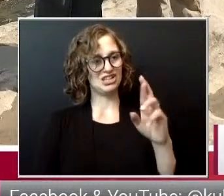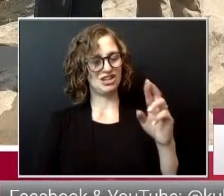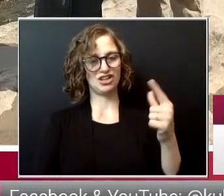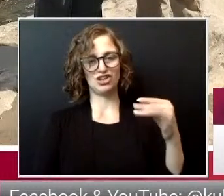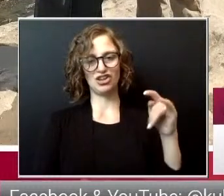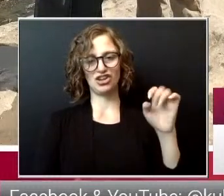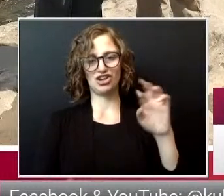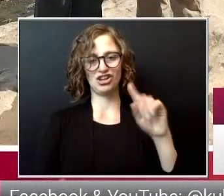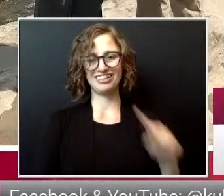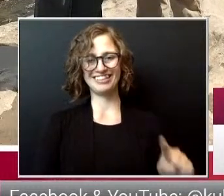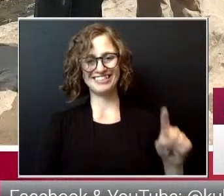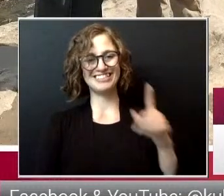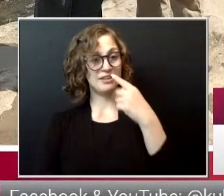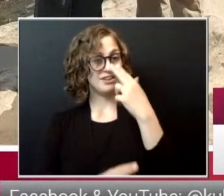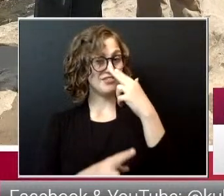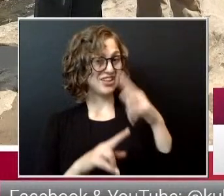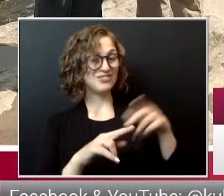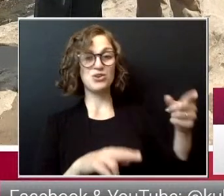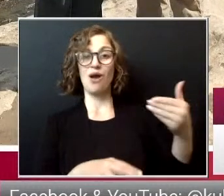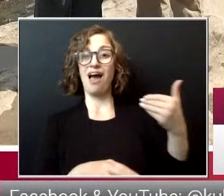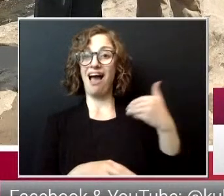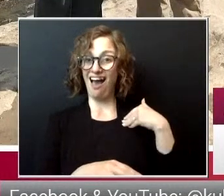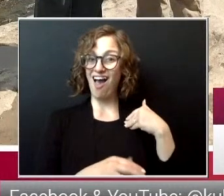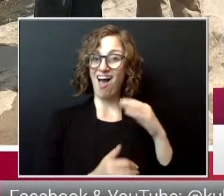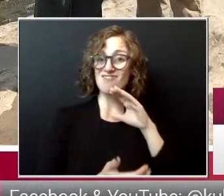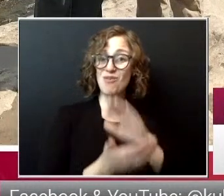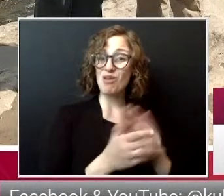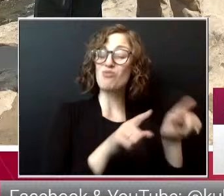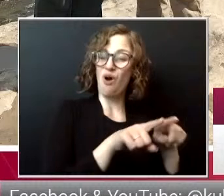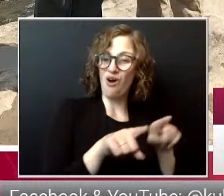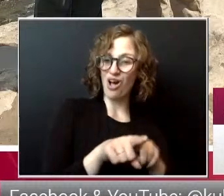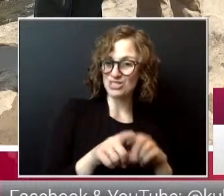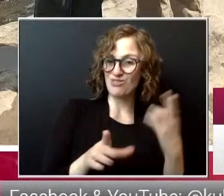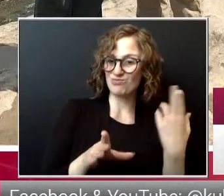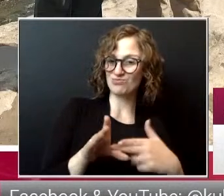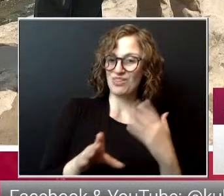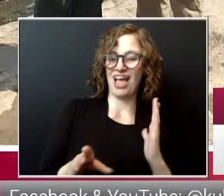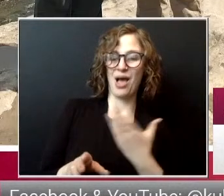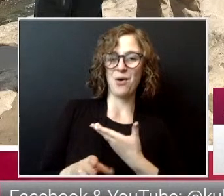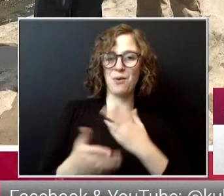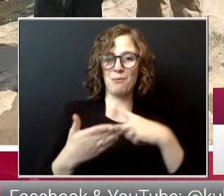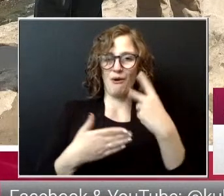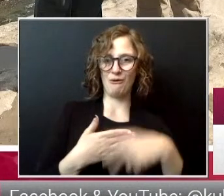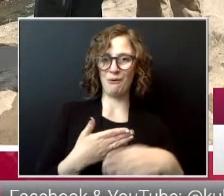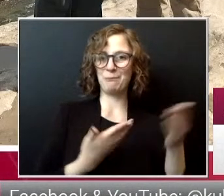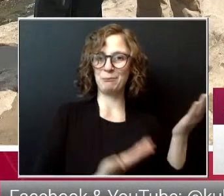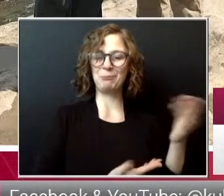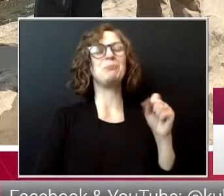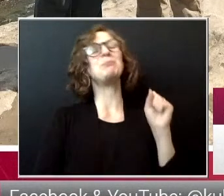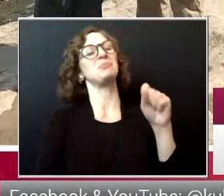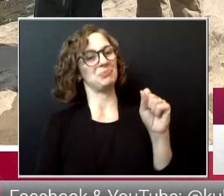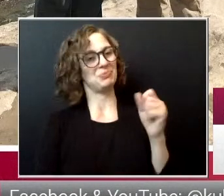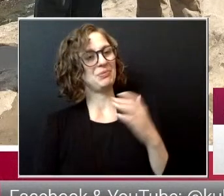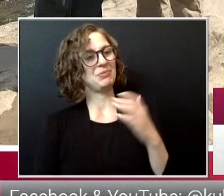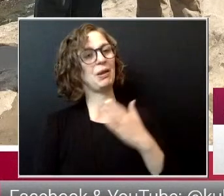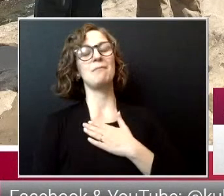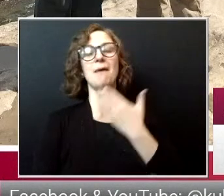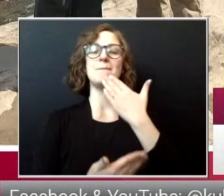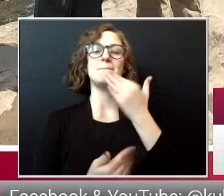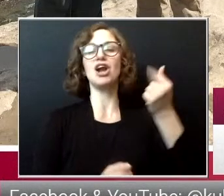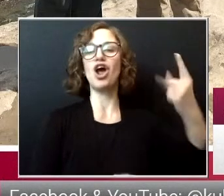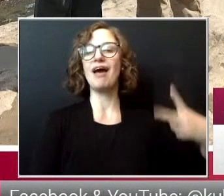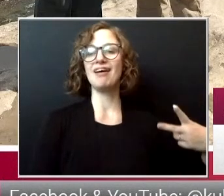half that's also been on our programs. She's in these pictures. I do. My better half is